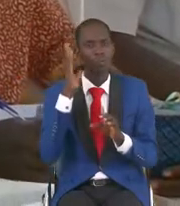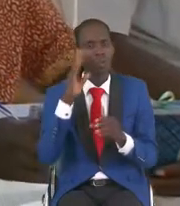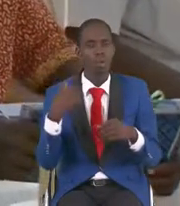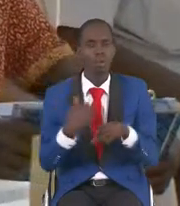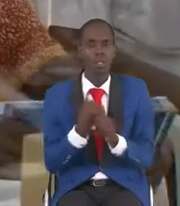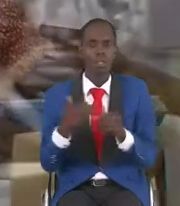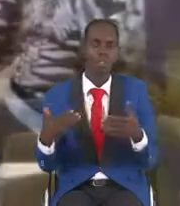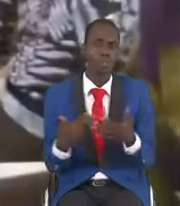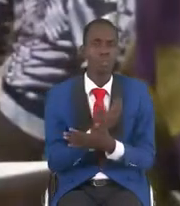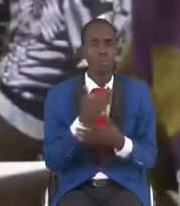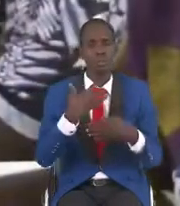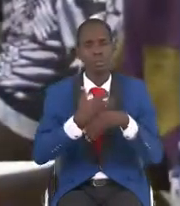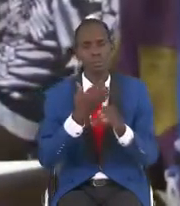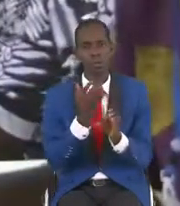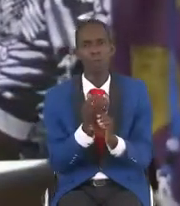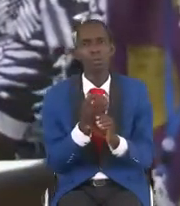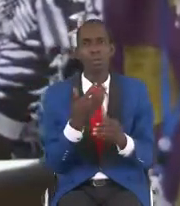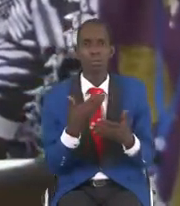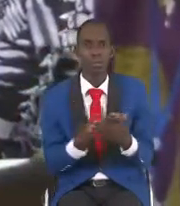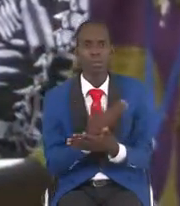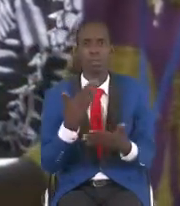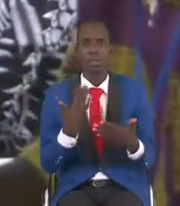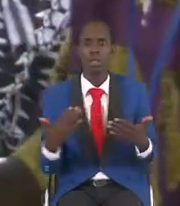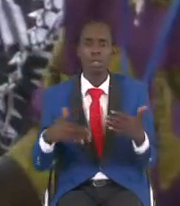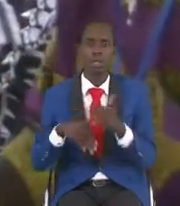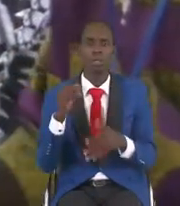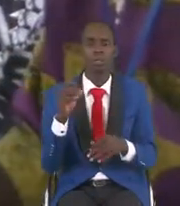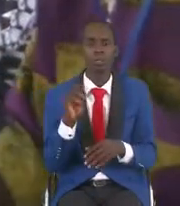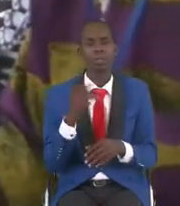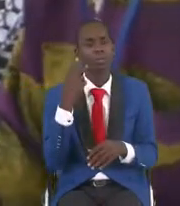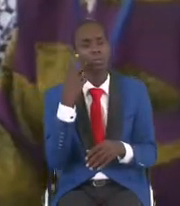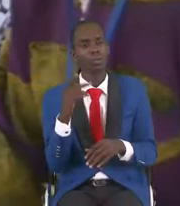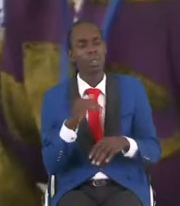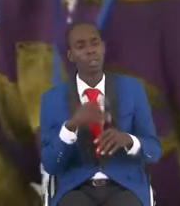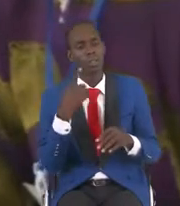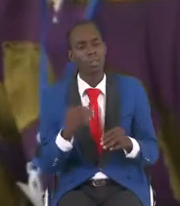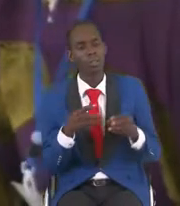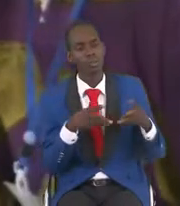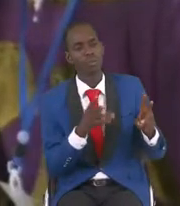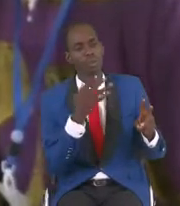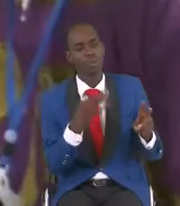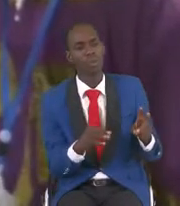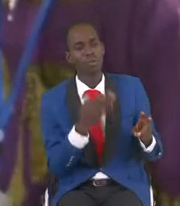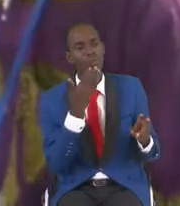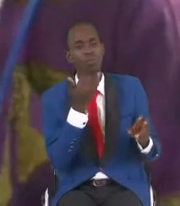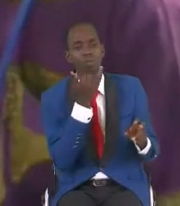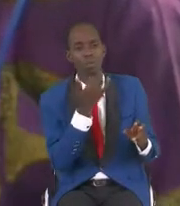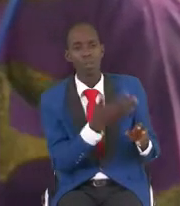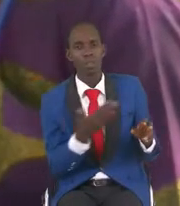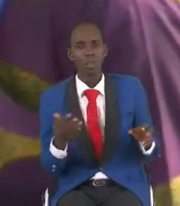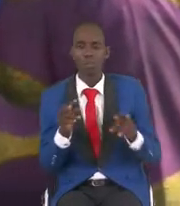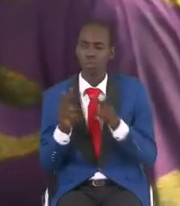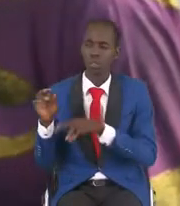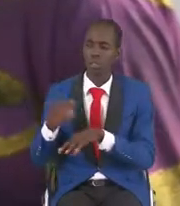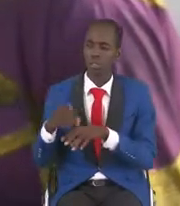creature out of him. And then he said, look at the stream of corruption and look at another stream of the Creator. And